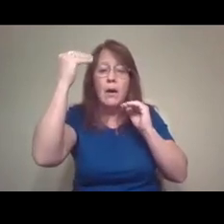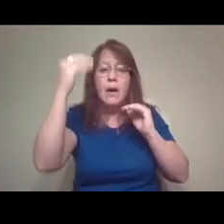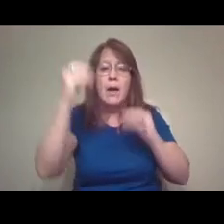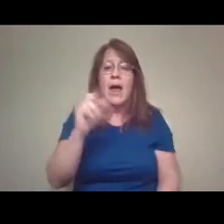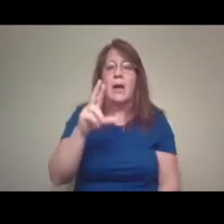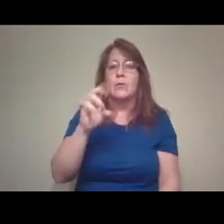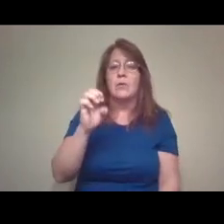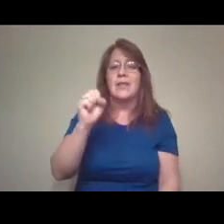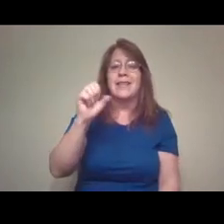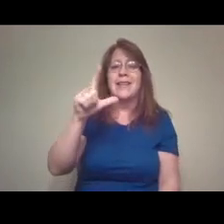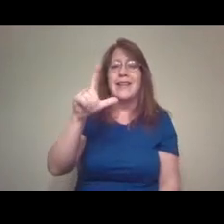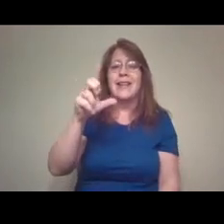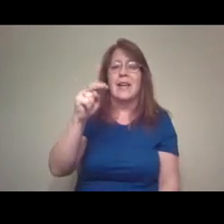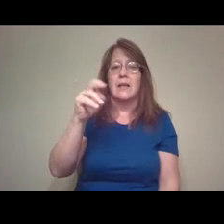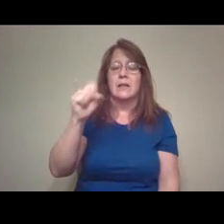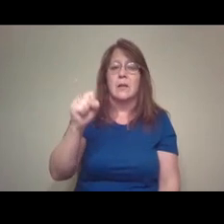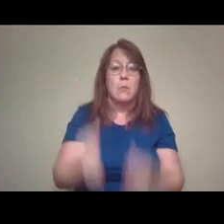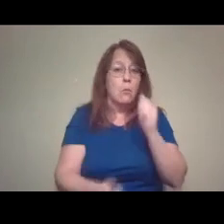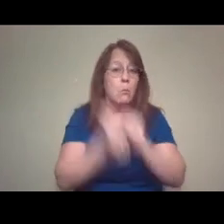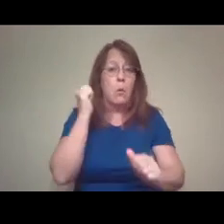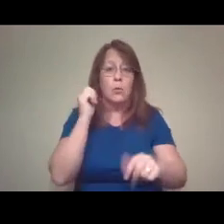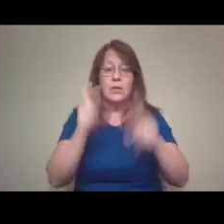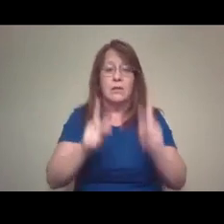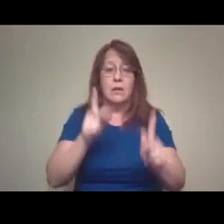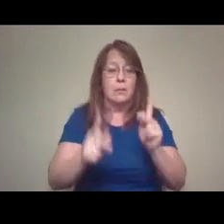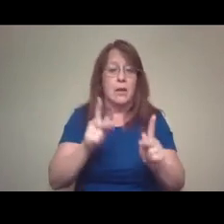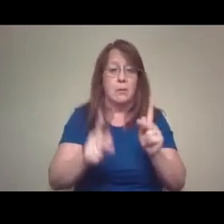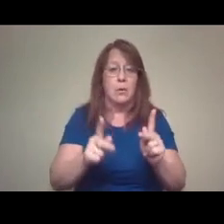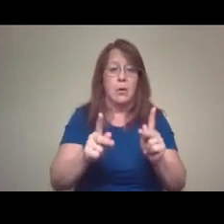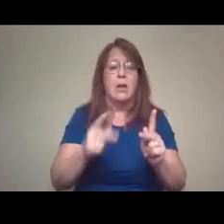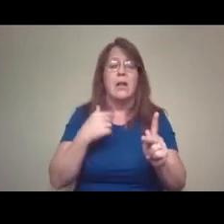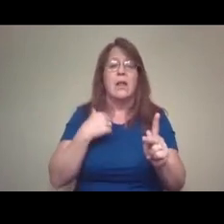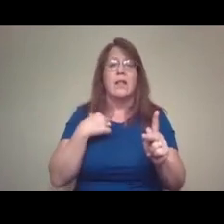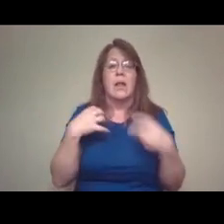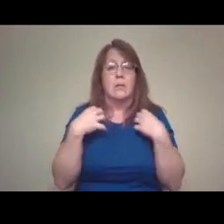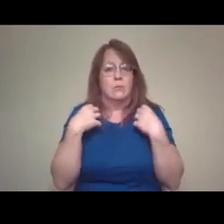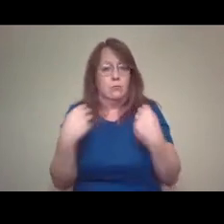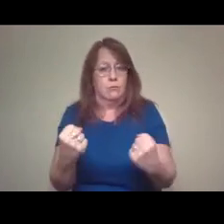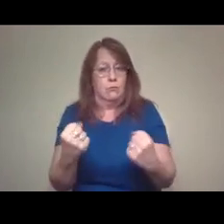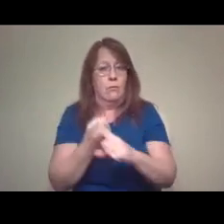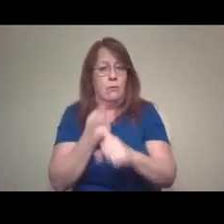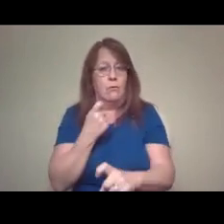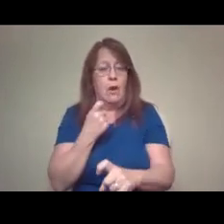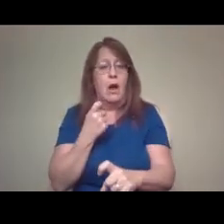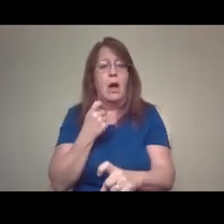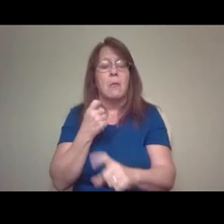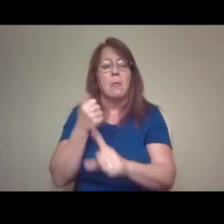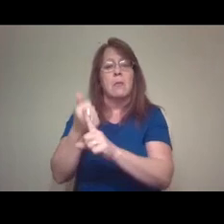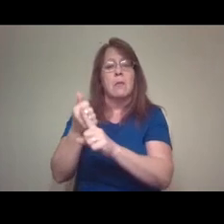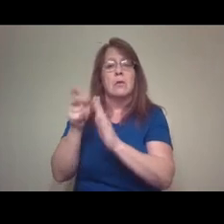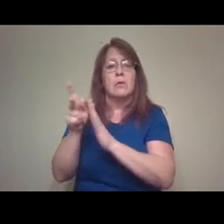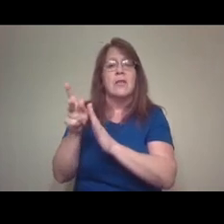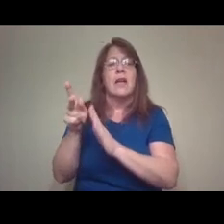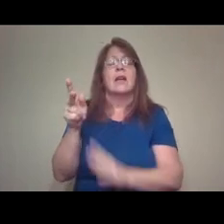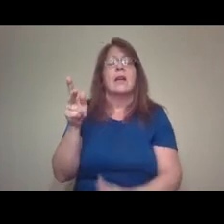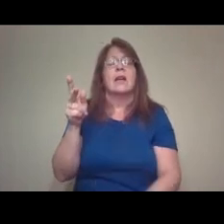who feel suicidal will not go on to attempt or die by suicide. And what that means is that in our